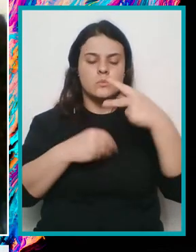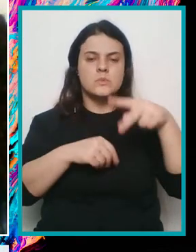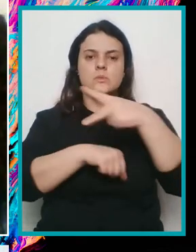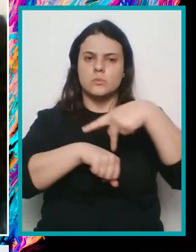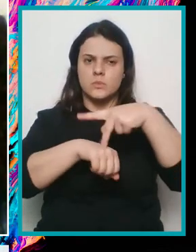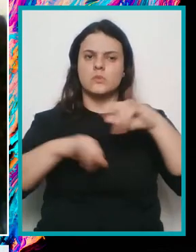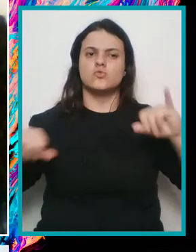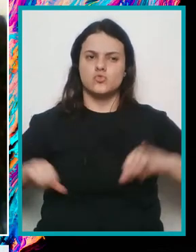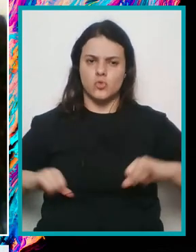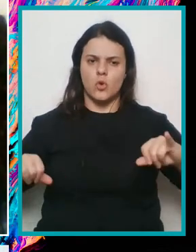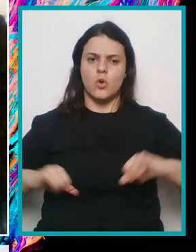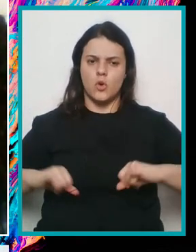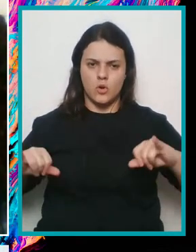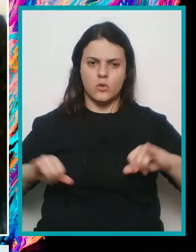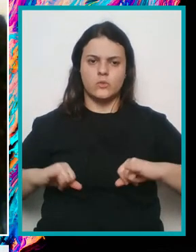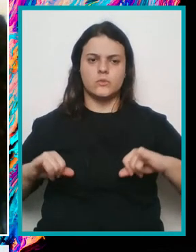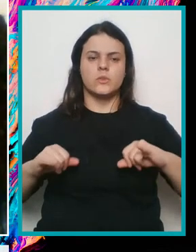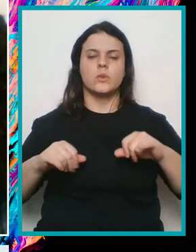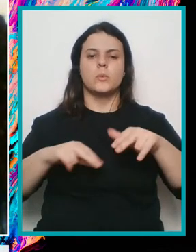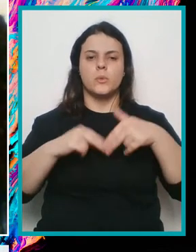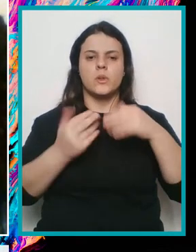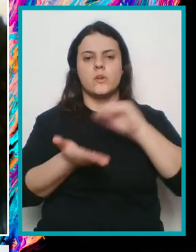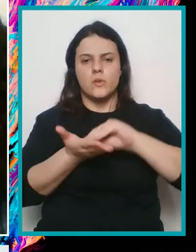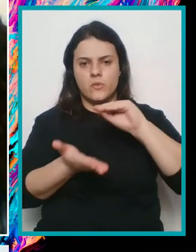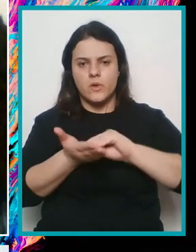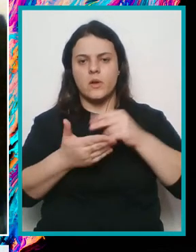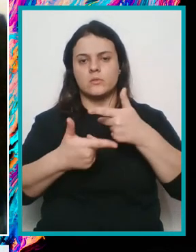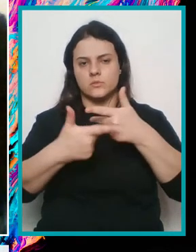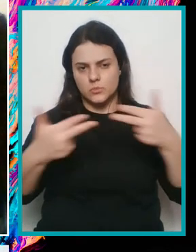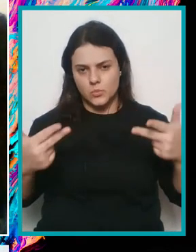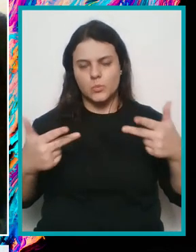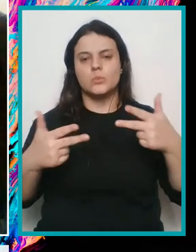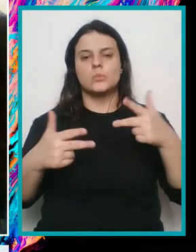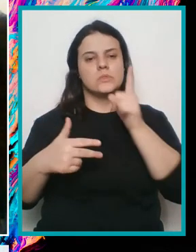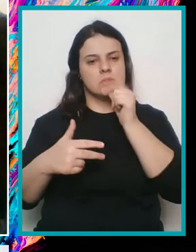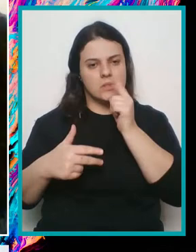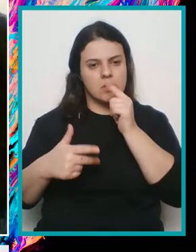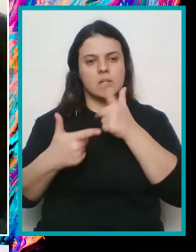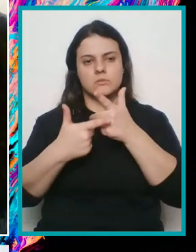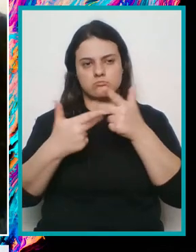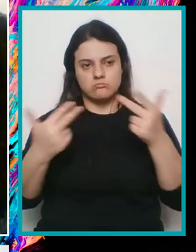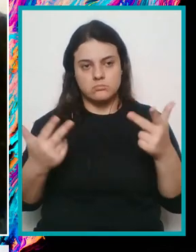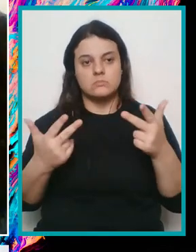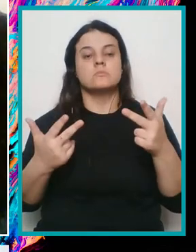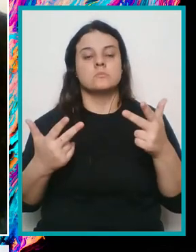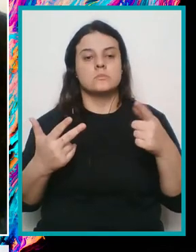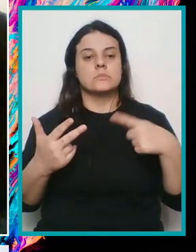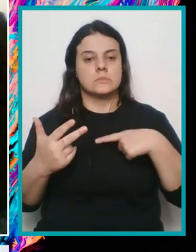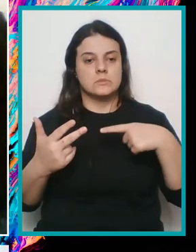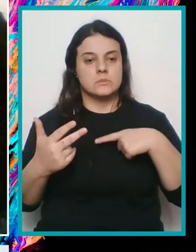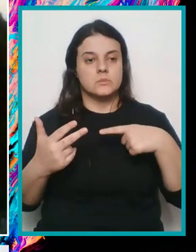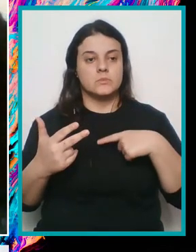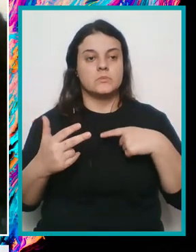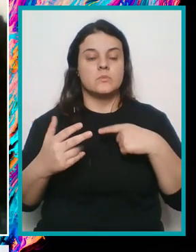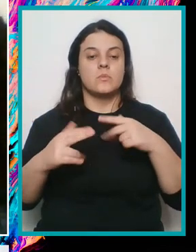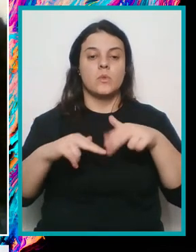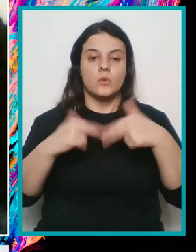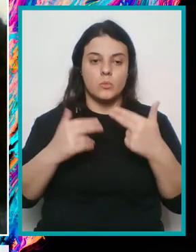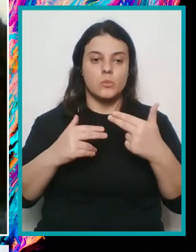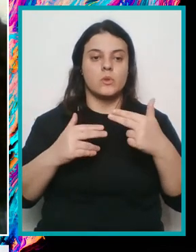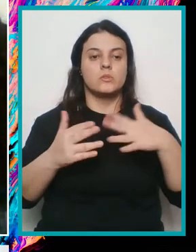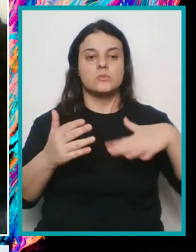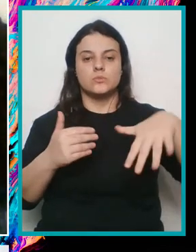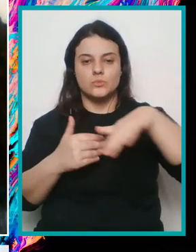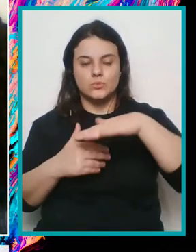a escassez, a falta de recursos hídricos causada pela indústria dos combustíveis